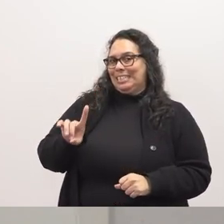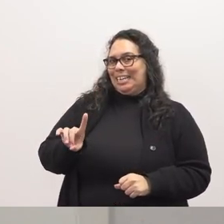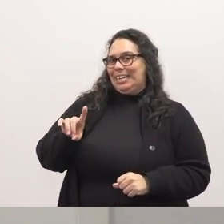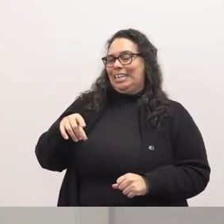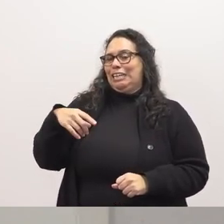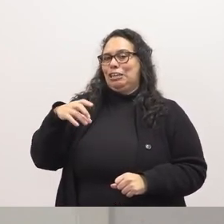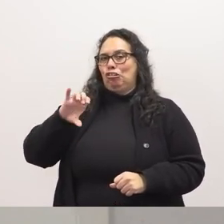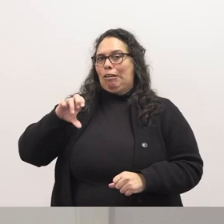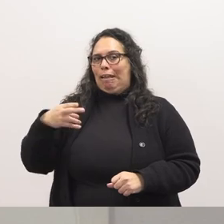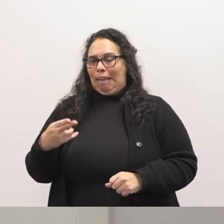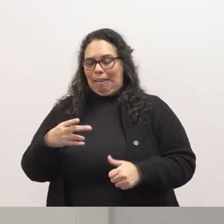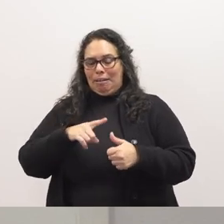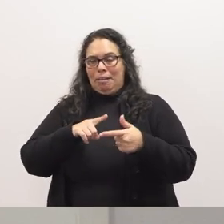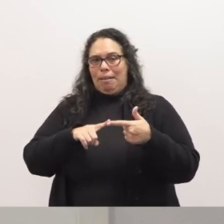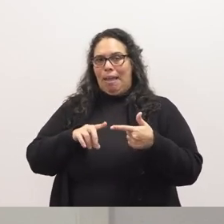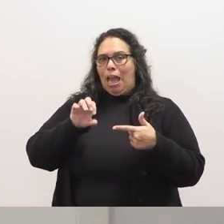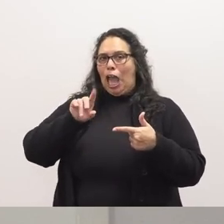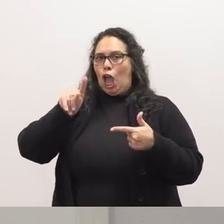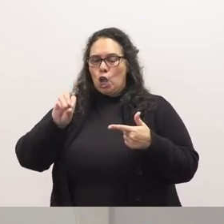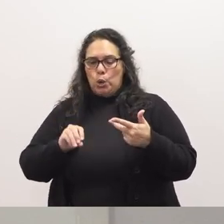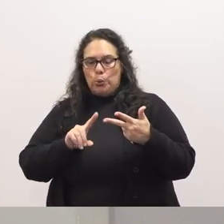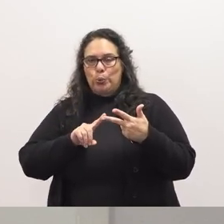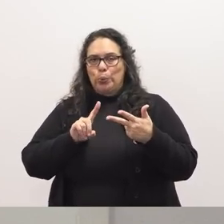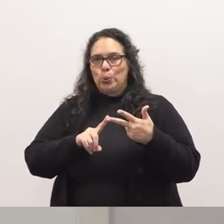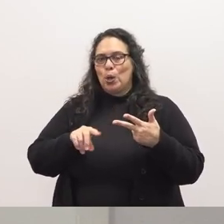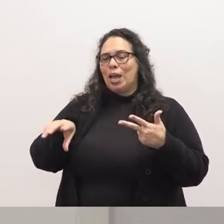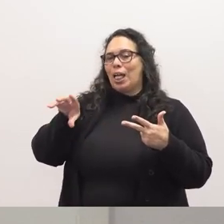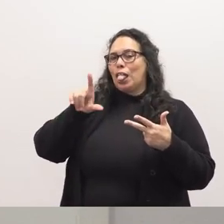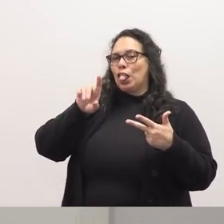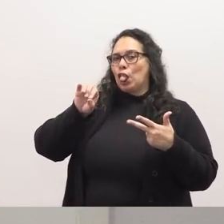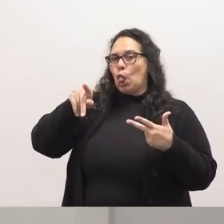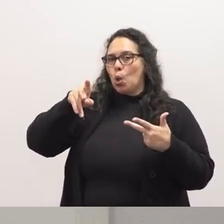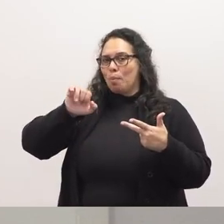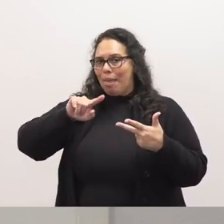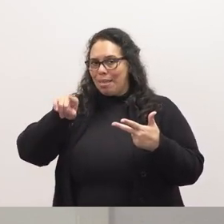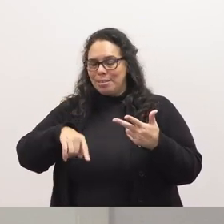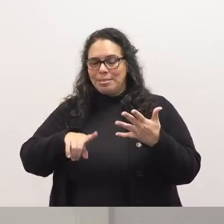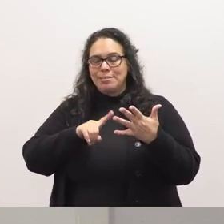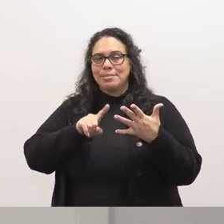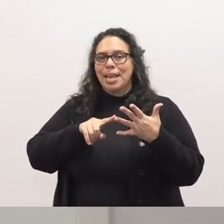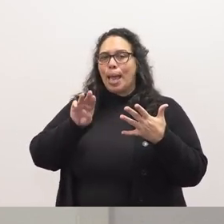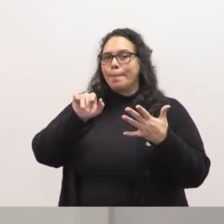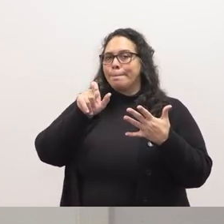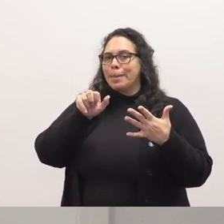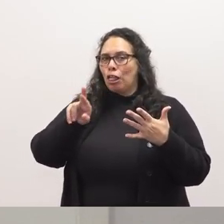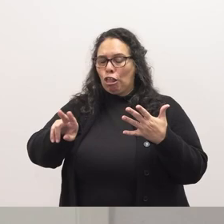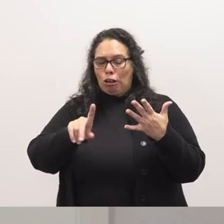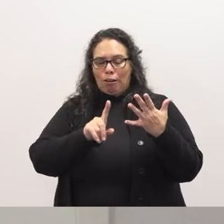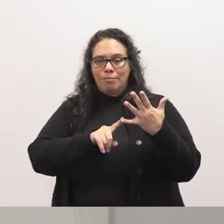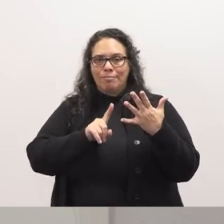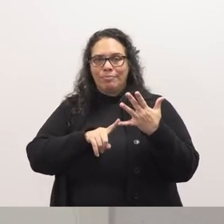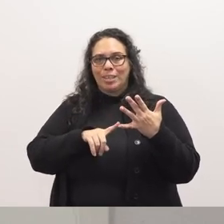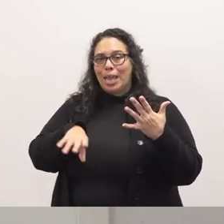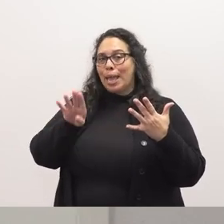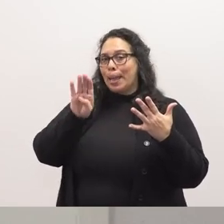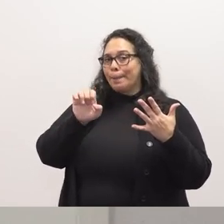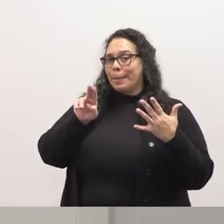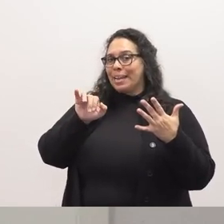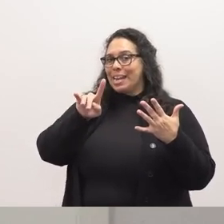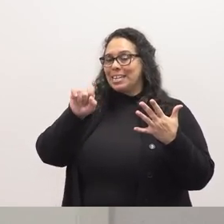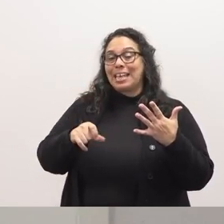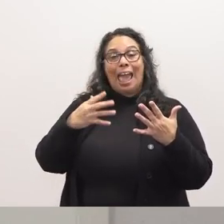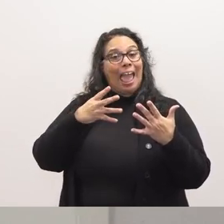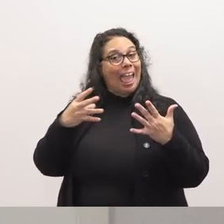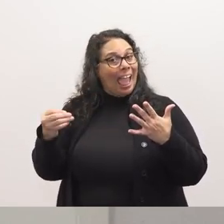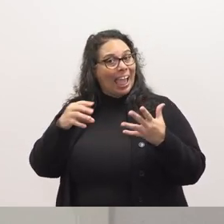Otto, Board Member Maria Isabel Lopez, Board Member Eric Miller, Board Member Juan Benitez, and Student Board Member Axel